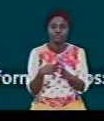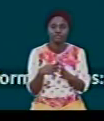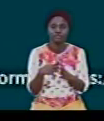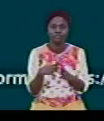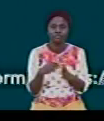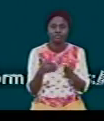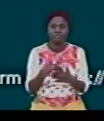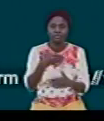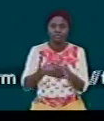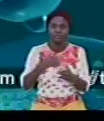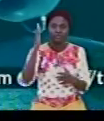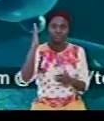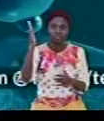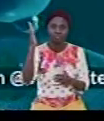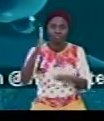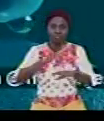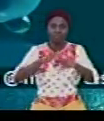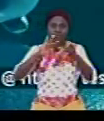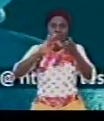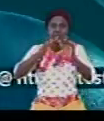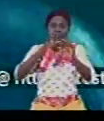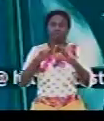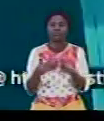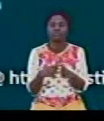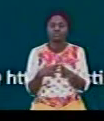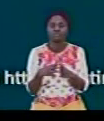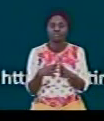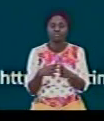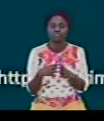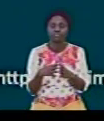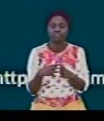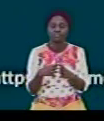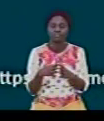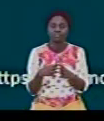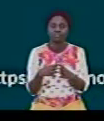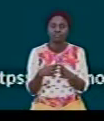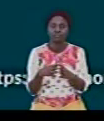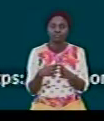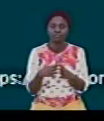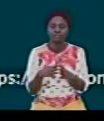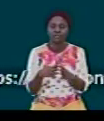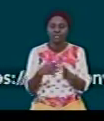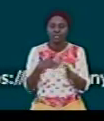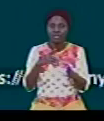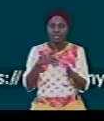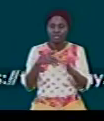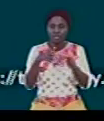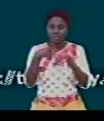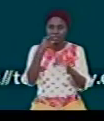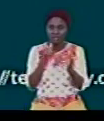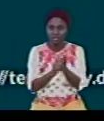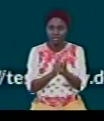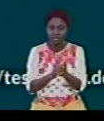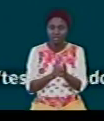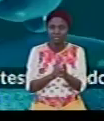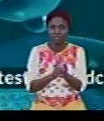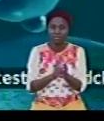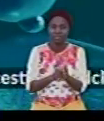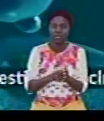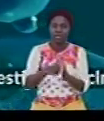The next one on the social media is from Monica Arole Oyebanji, who said, God is faithful. Arole